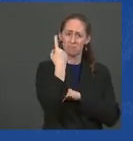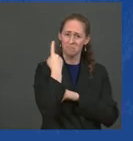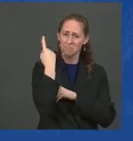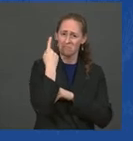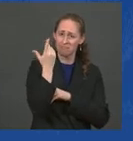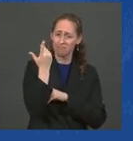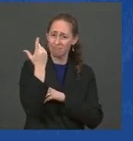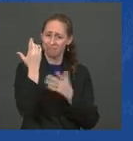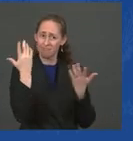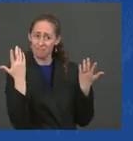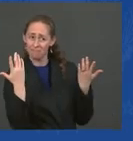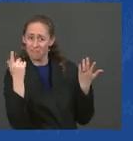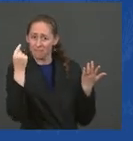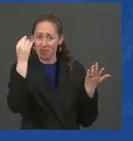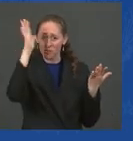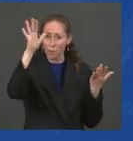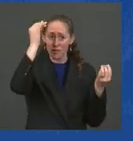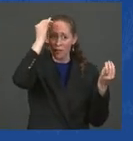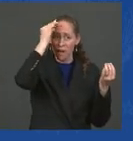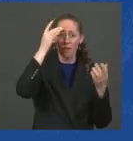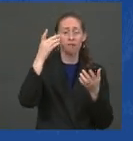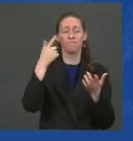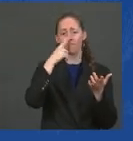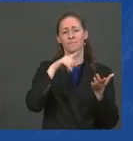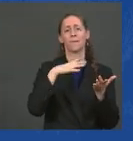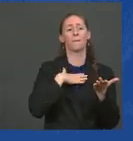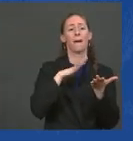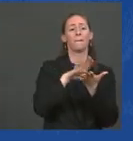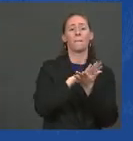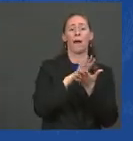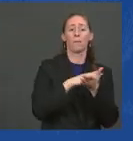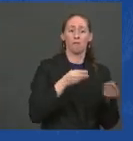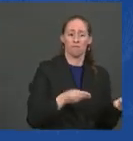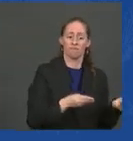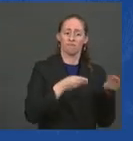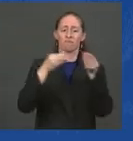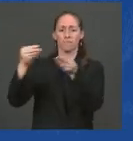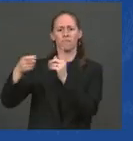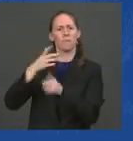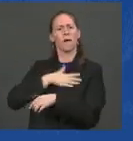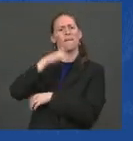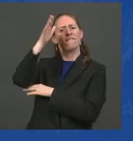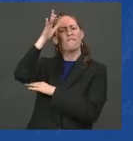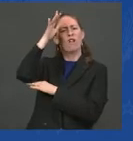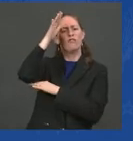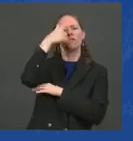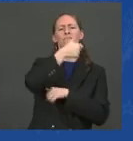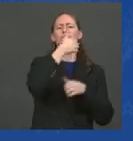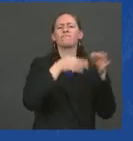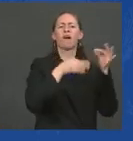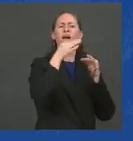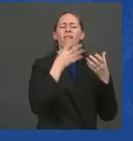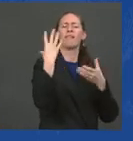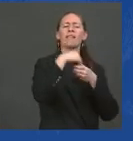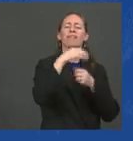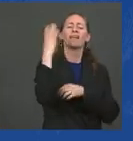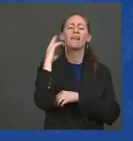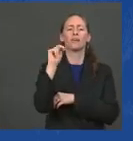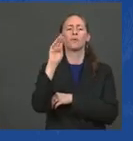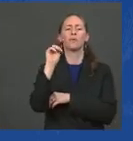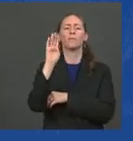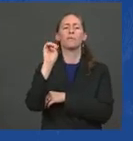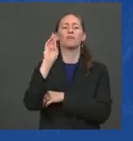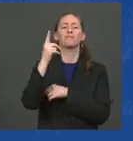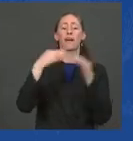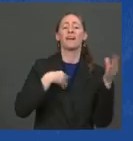here at the university. That's where this journey began that many years ago. And over the years, one president after another, boards of trustees have